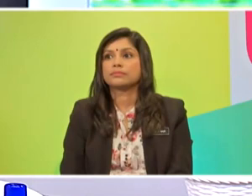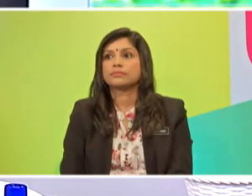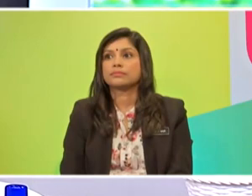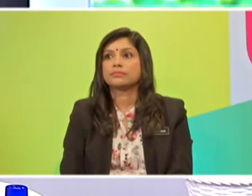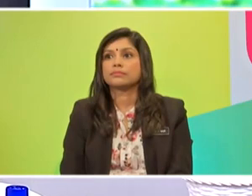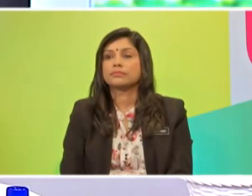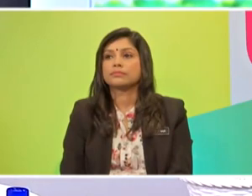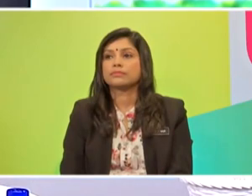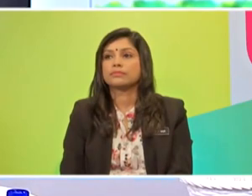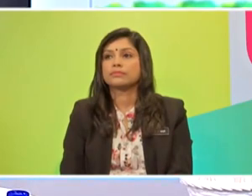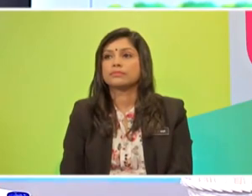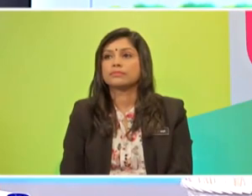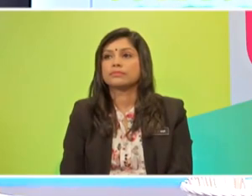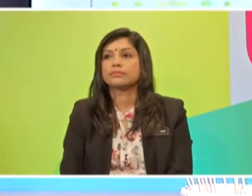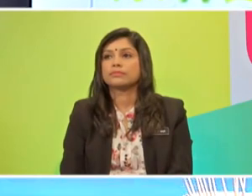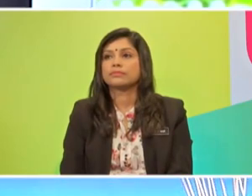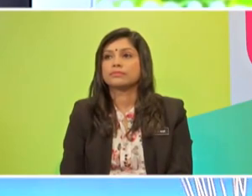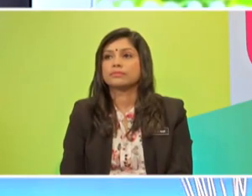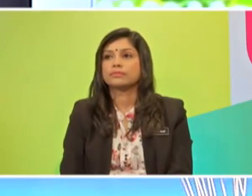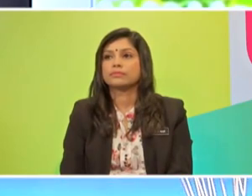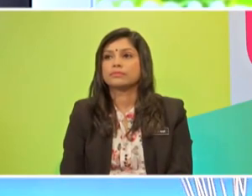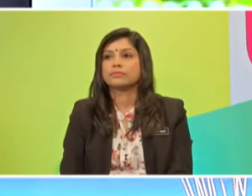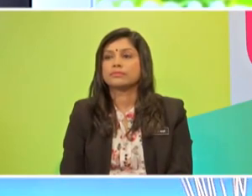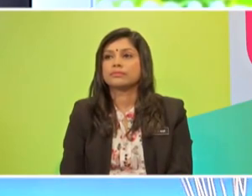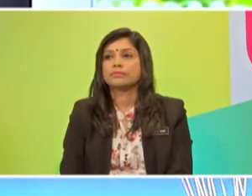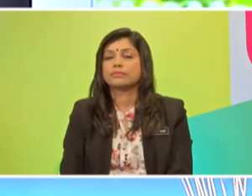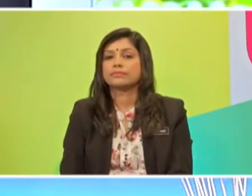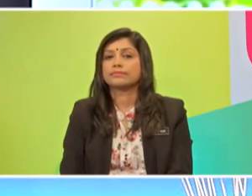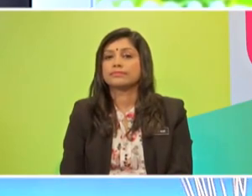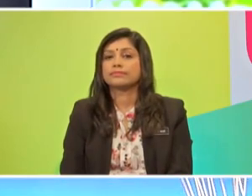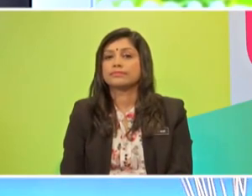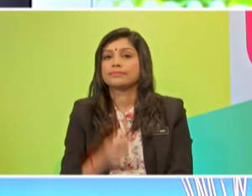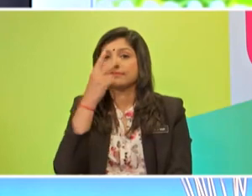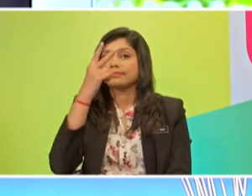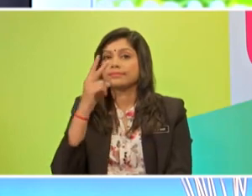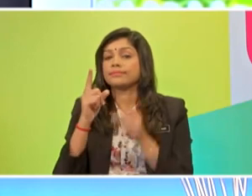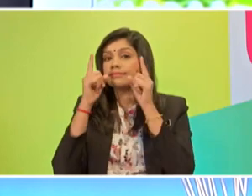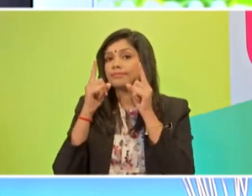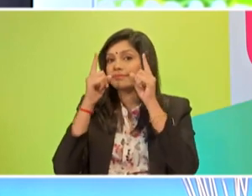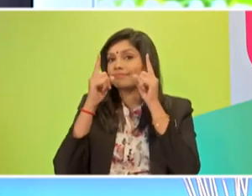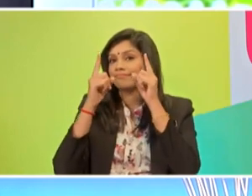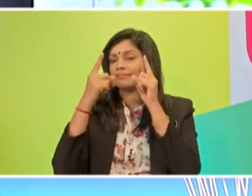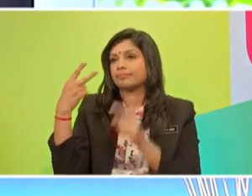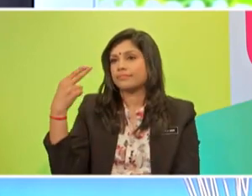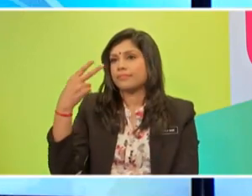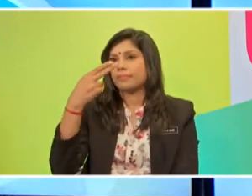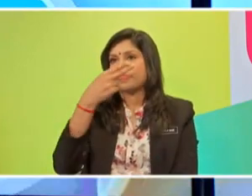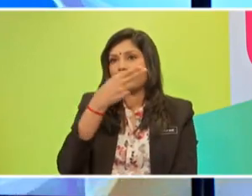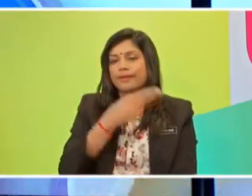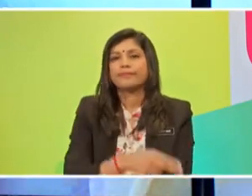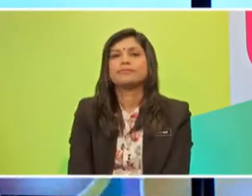this. Oh. Like, you know, the fish mouth. Yeah. Okay, you'll have like the fish mouth here. Okay. Something like this?